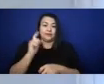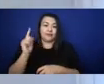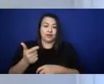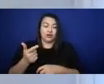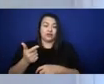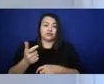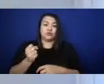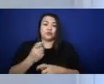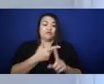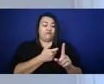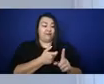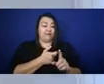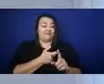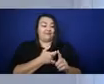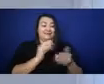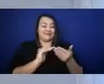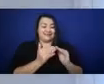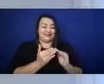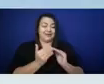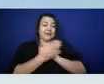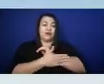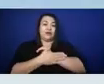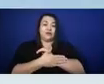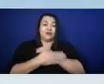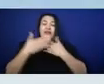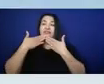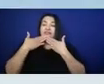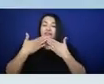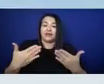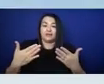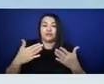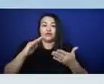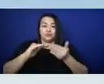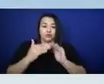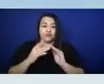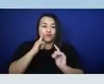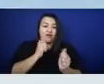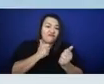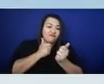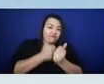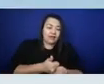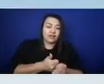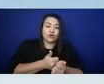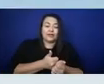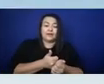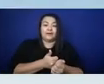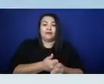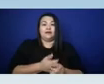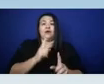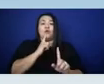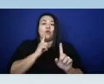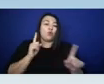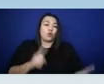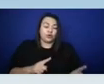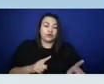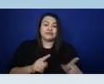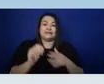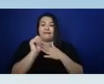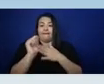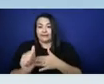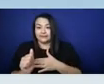our activation of our Emergency Operations Center, our emergency declaration at the local level and a state and federal level, and here we are